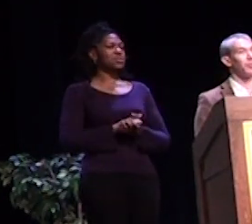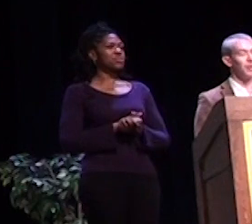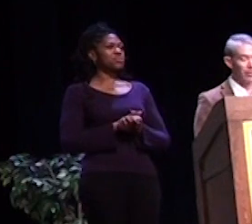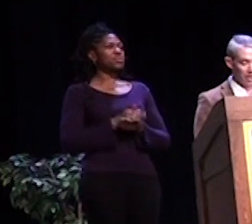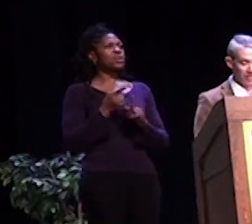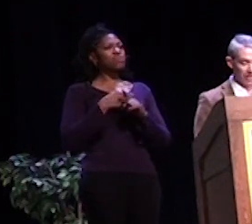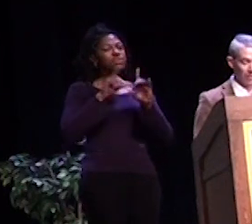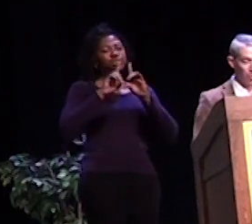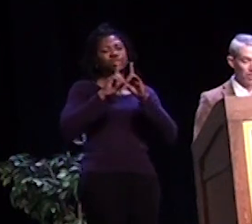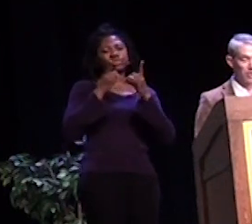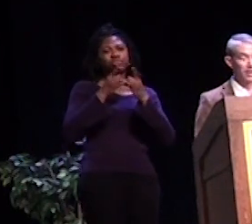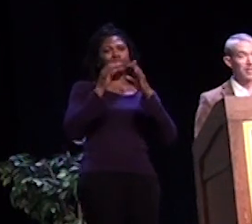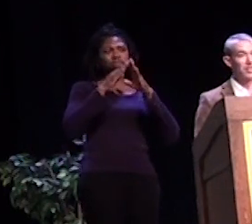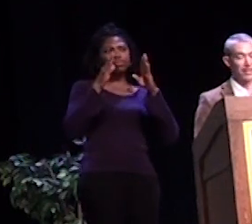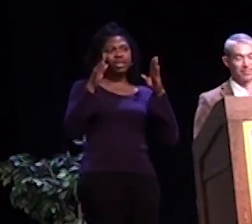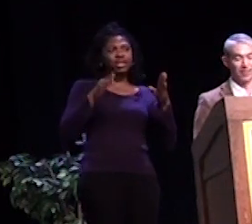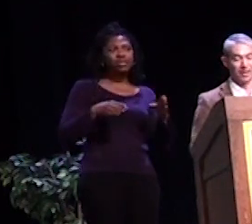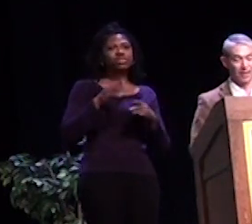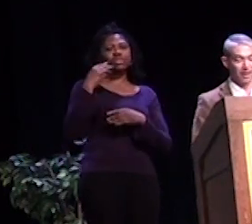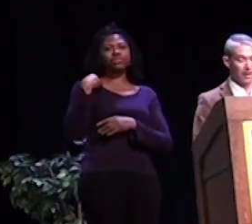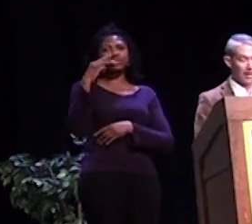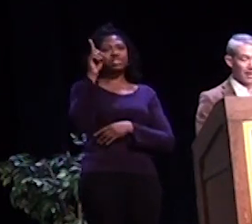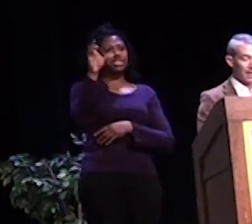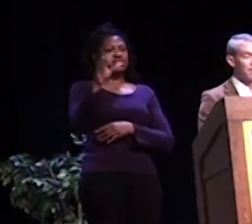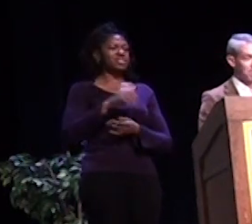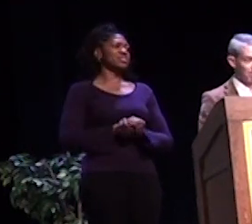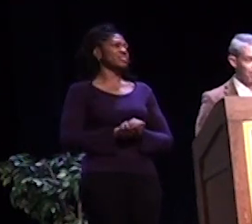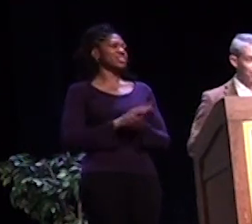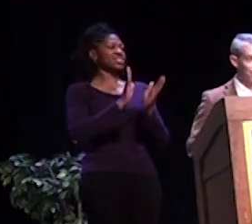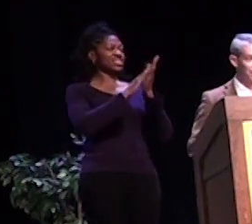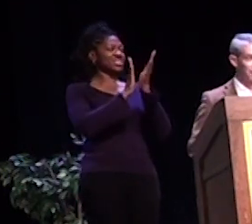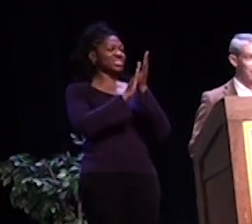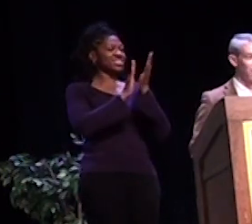Housing and Urban Development in Washington, D.C.